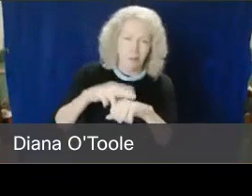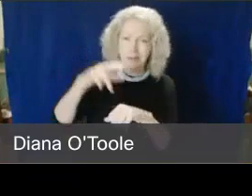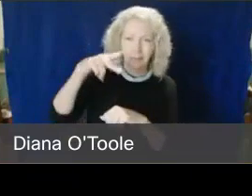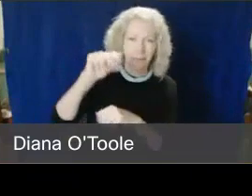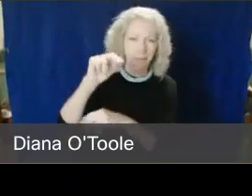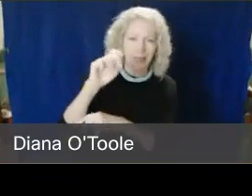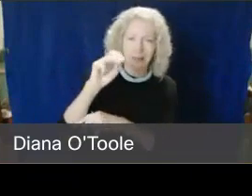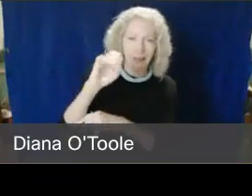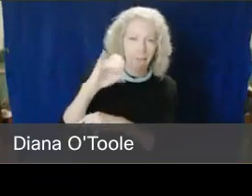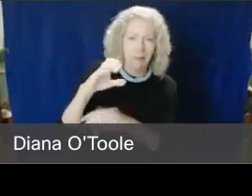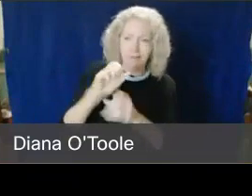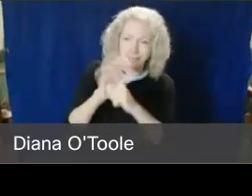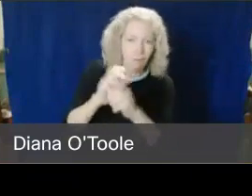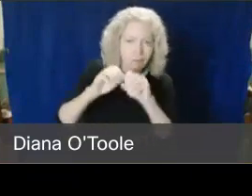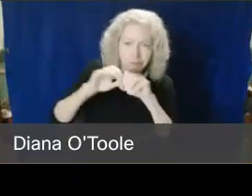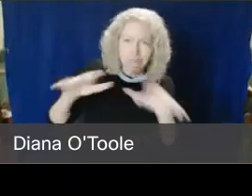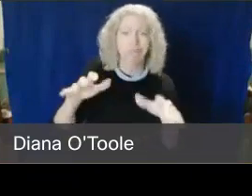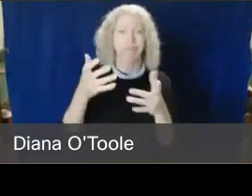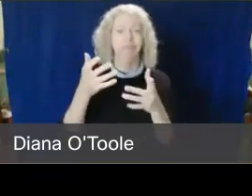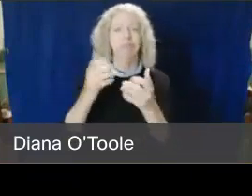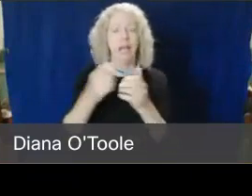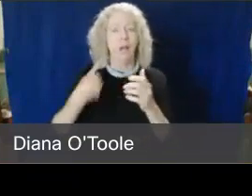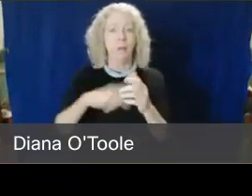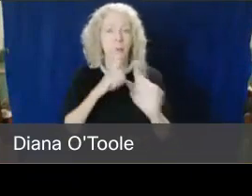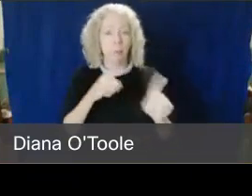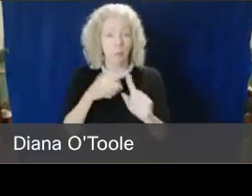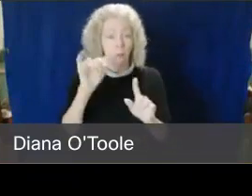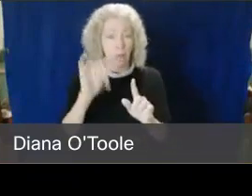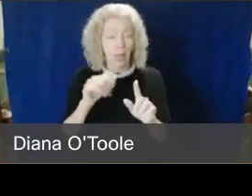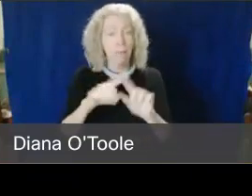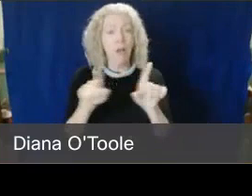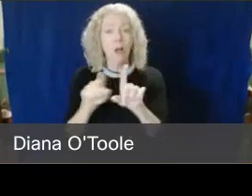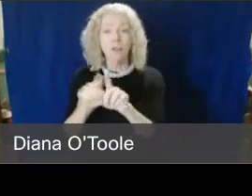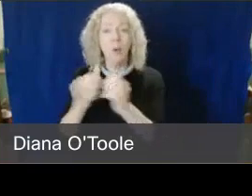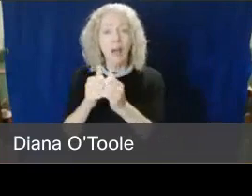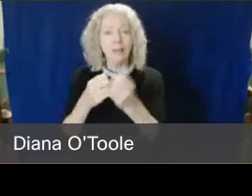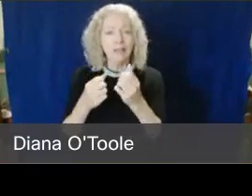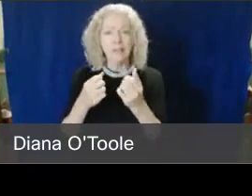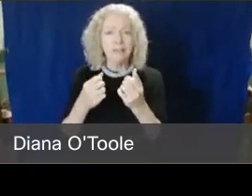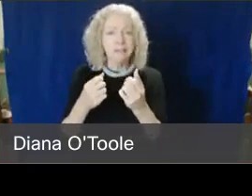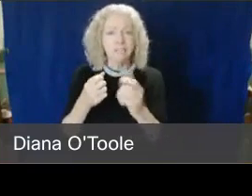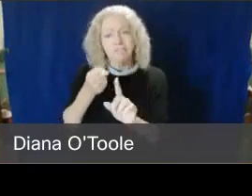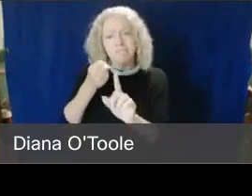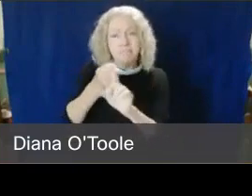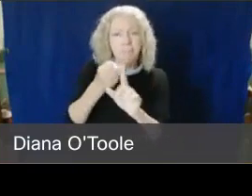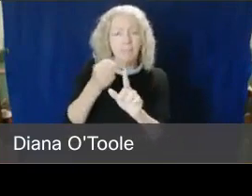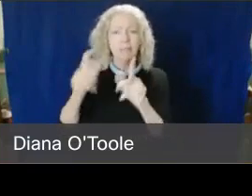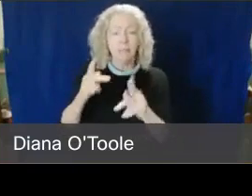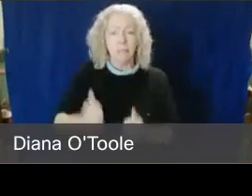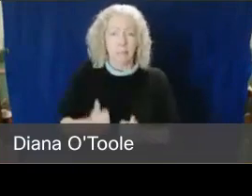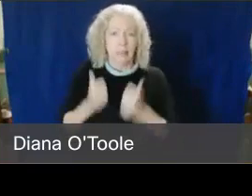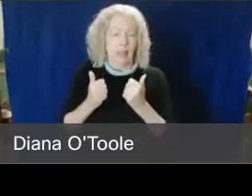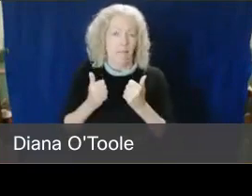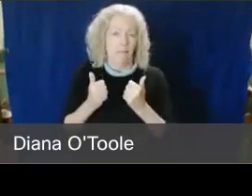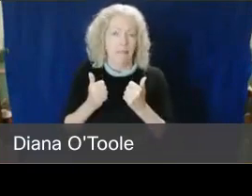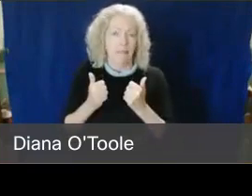all of the many, many, many ways that it impacts our lives. I was unable to think of anything that the coronavirus